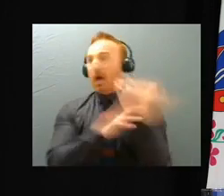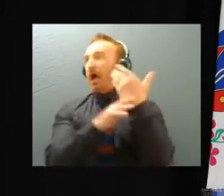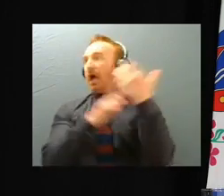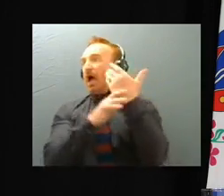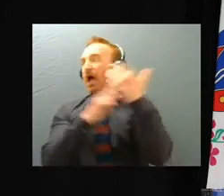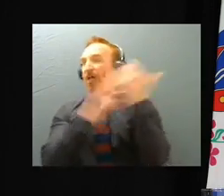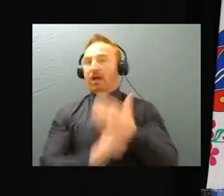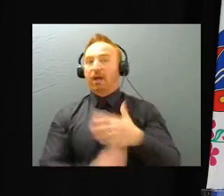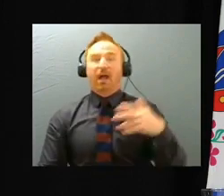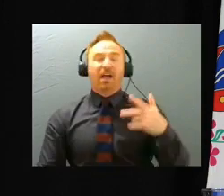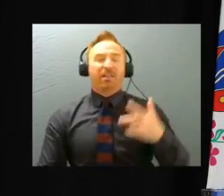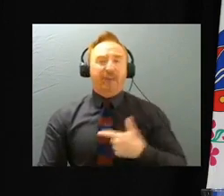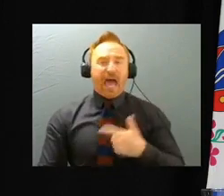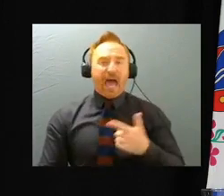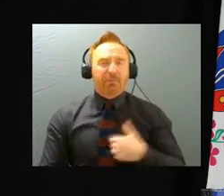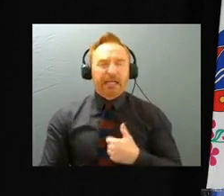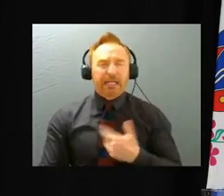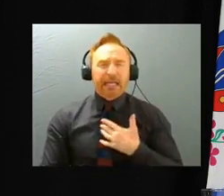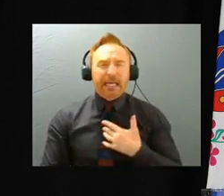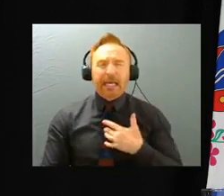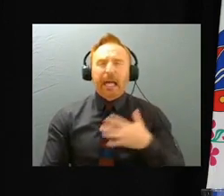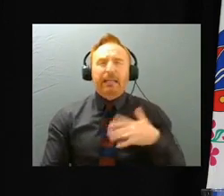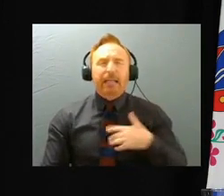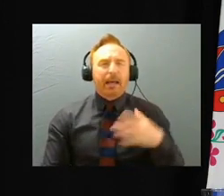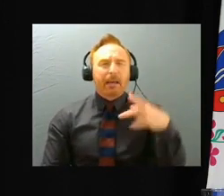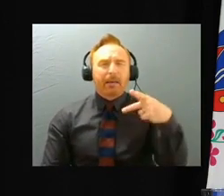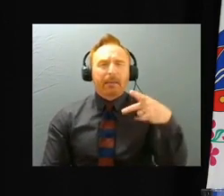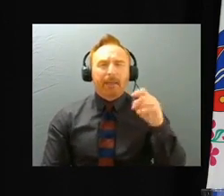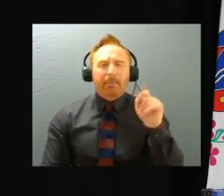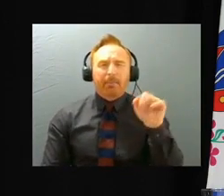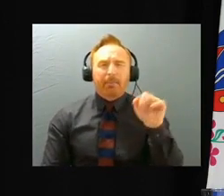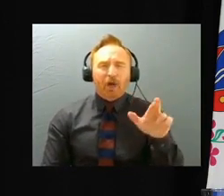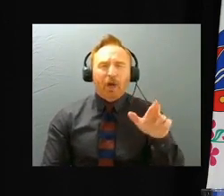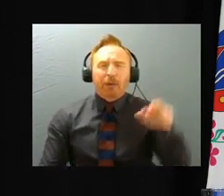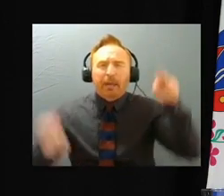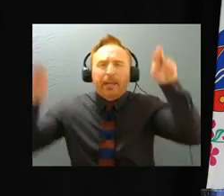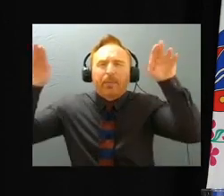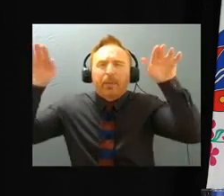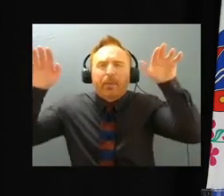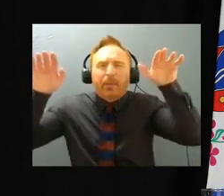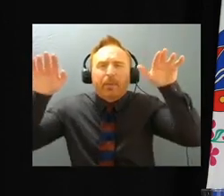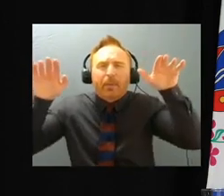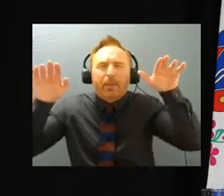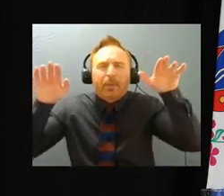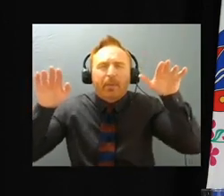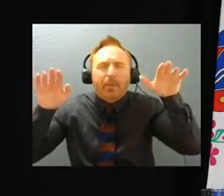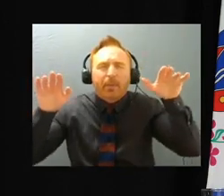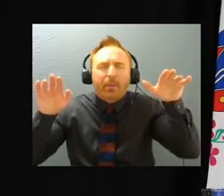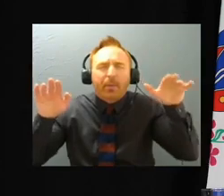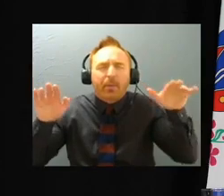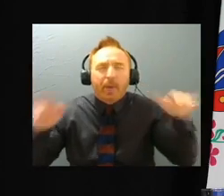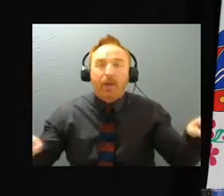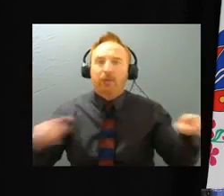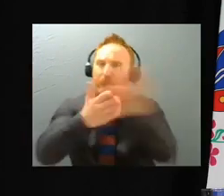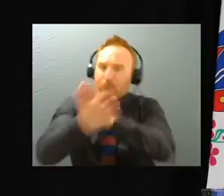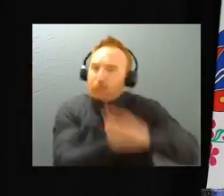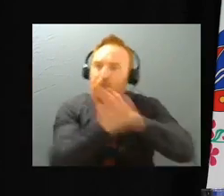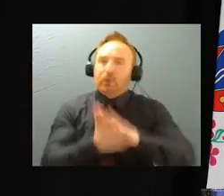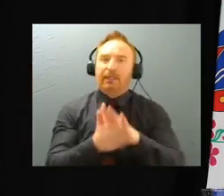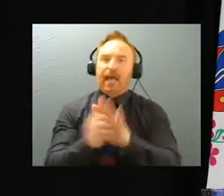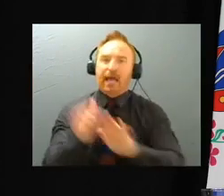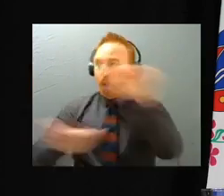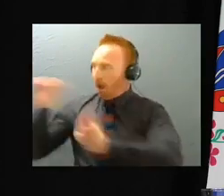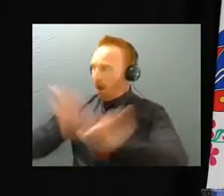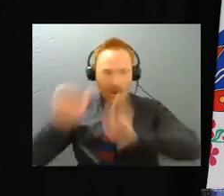settled everywhere, and only with thorough cleaning and washing did we get rid of the irritant. What a reminder of how